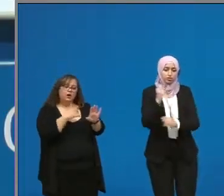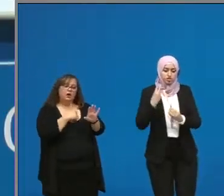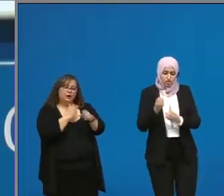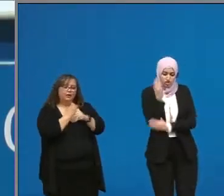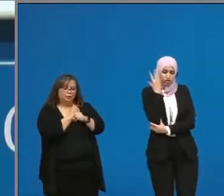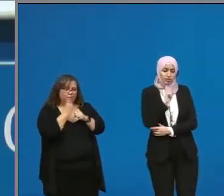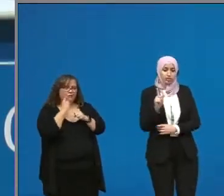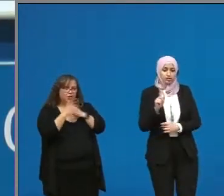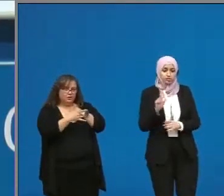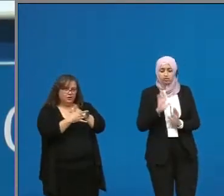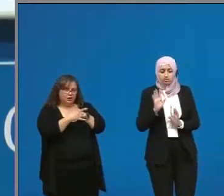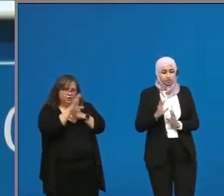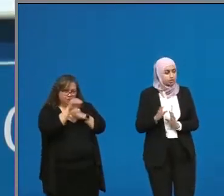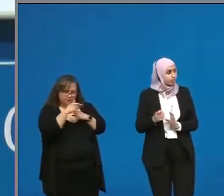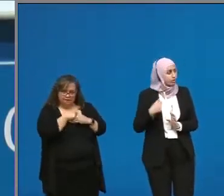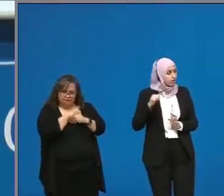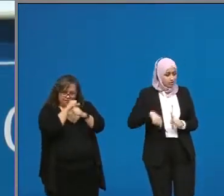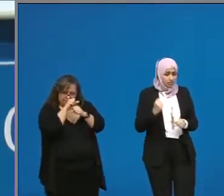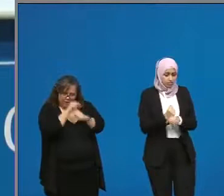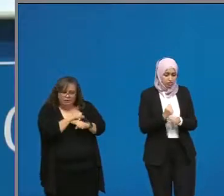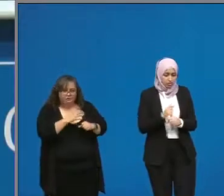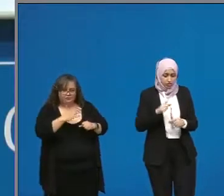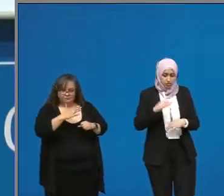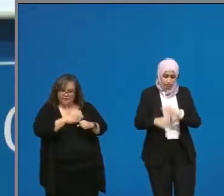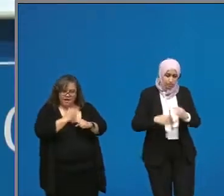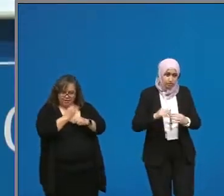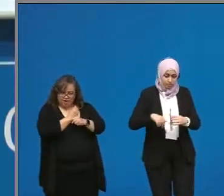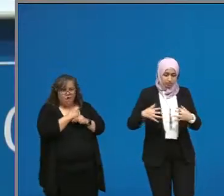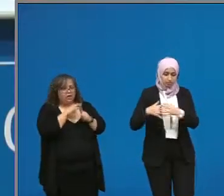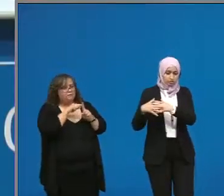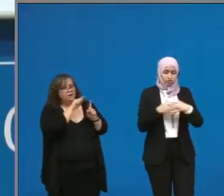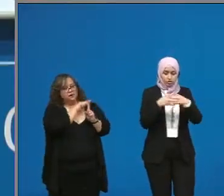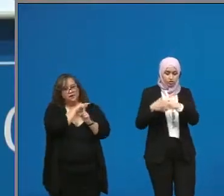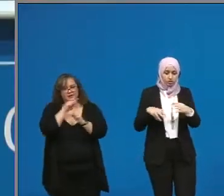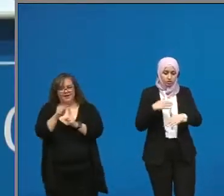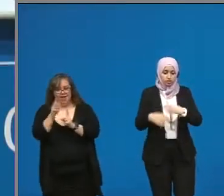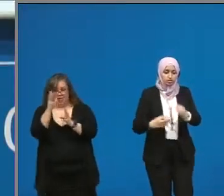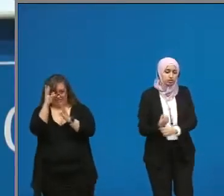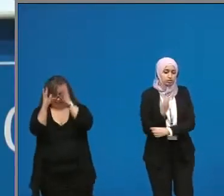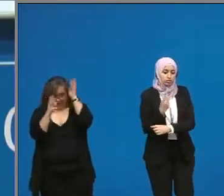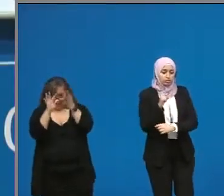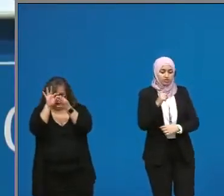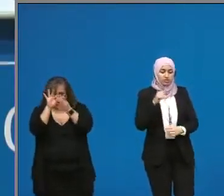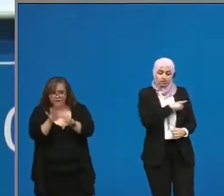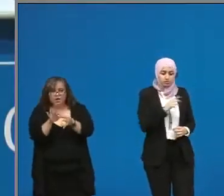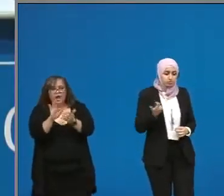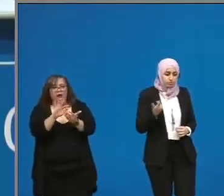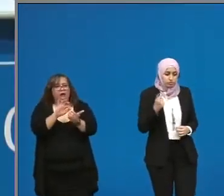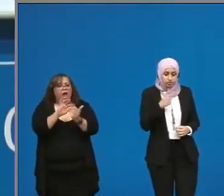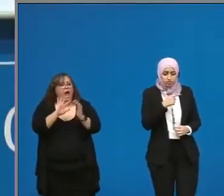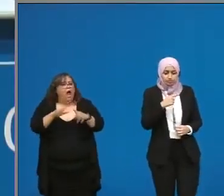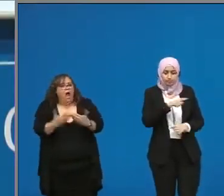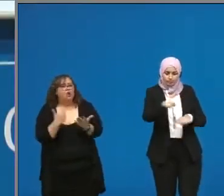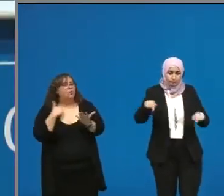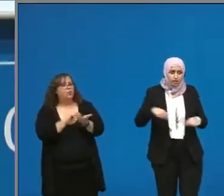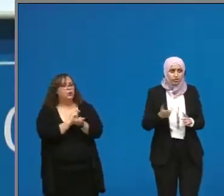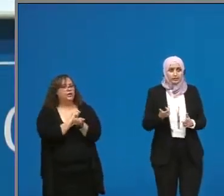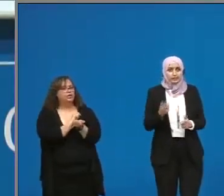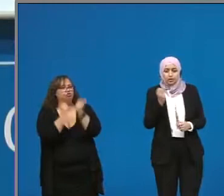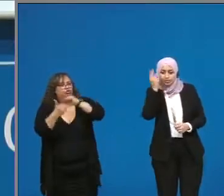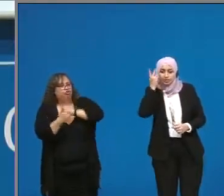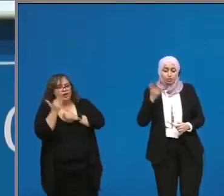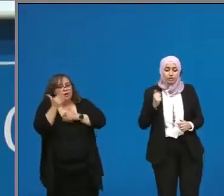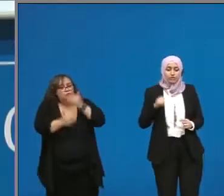but it's not about the technology. It's about the innovation and how we change the process of learning, and we use